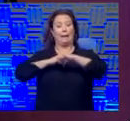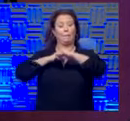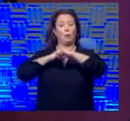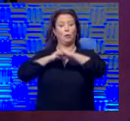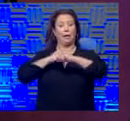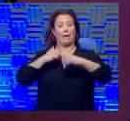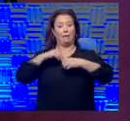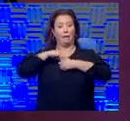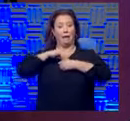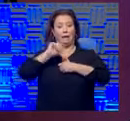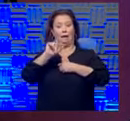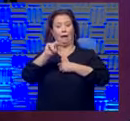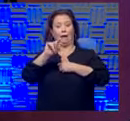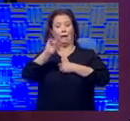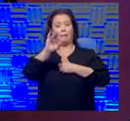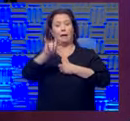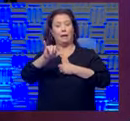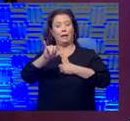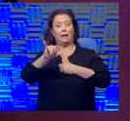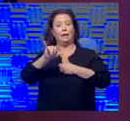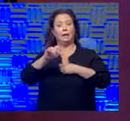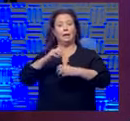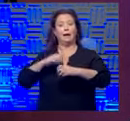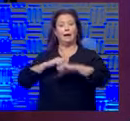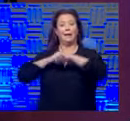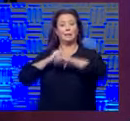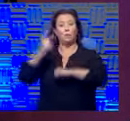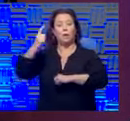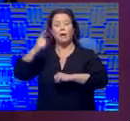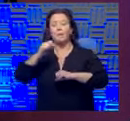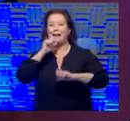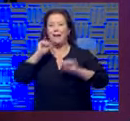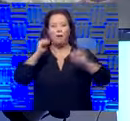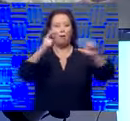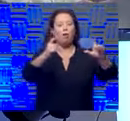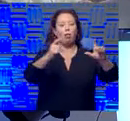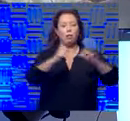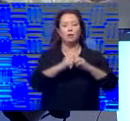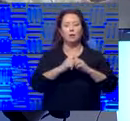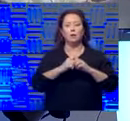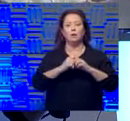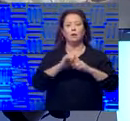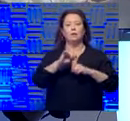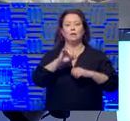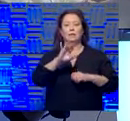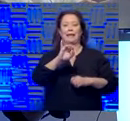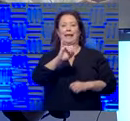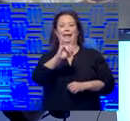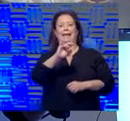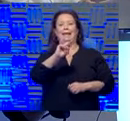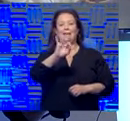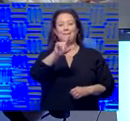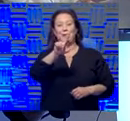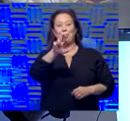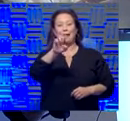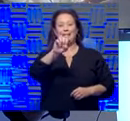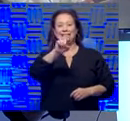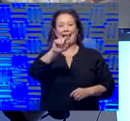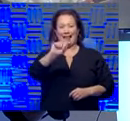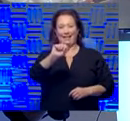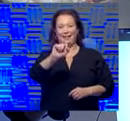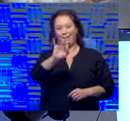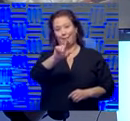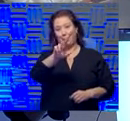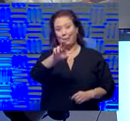have antibodies against one of the serotypes, but not necessarily to all of them. When this virus is so new. We call that influenza. Yeah, that's right. Dengue, a few